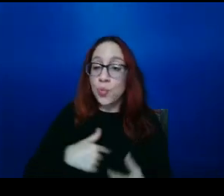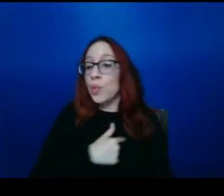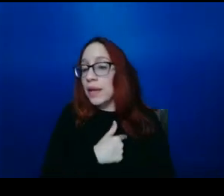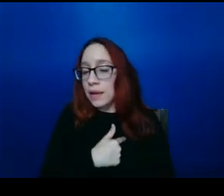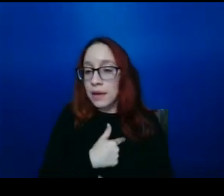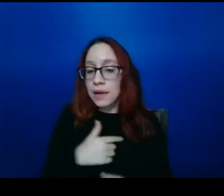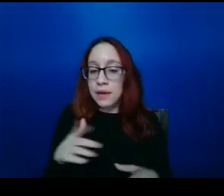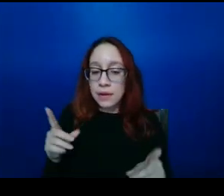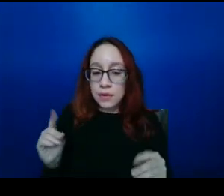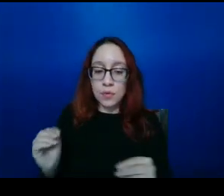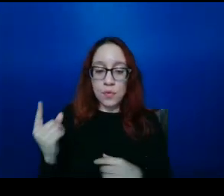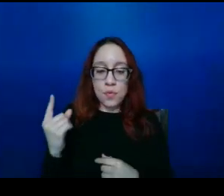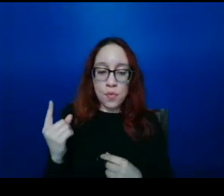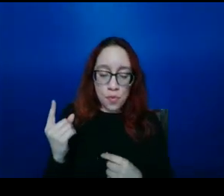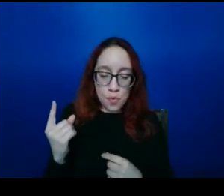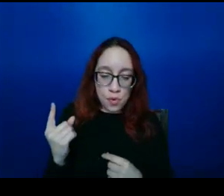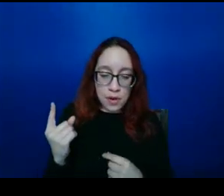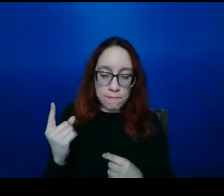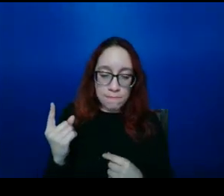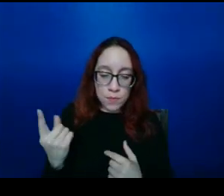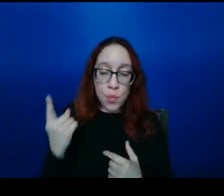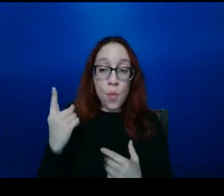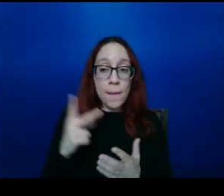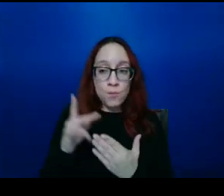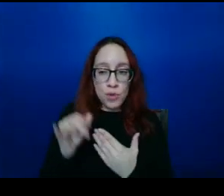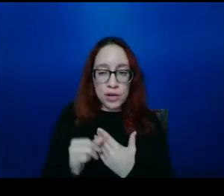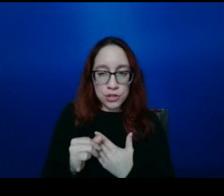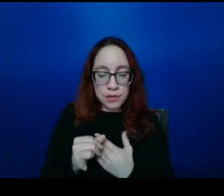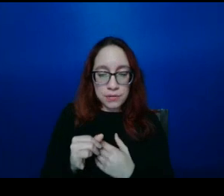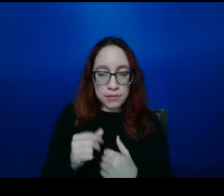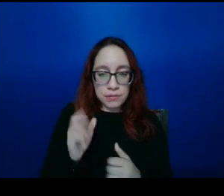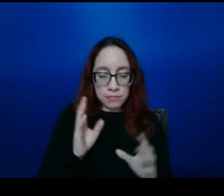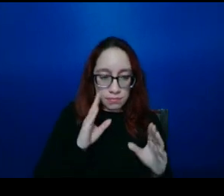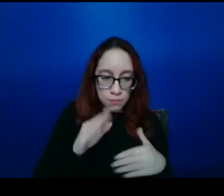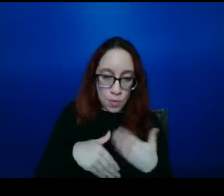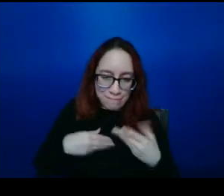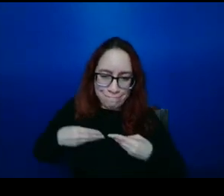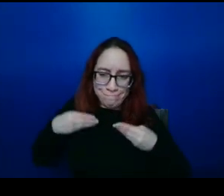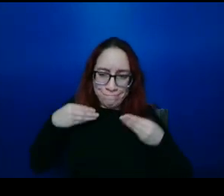do one like significant project at a time, and we put everything we have